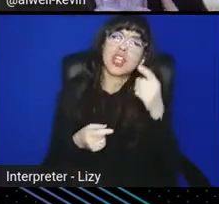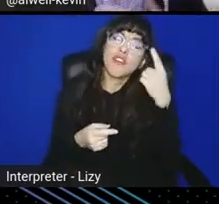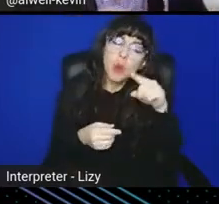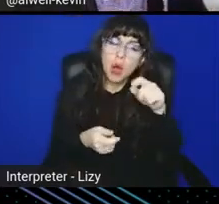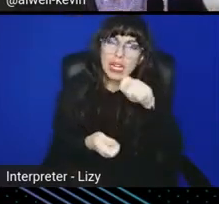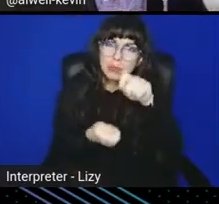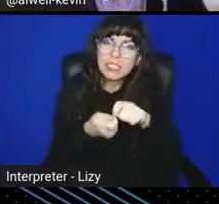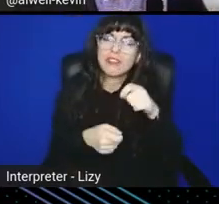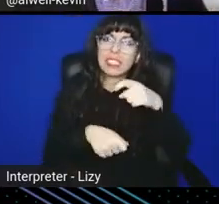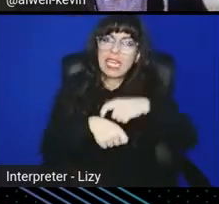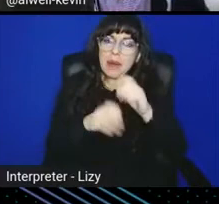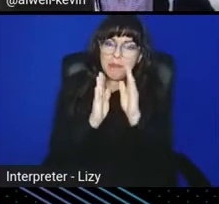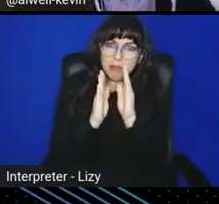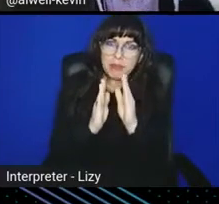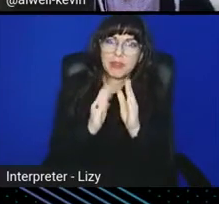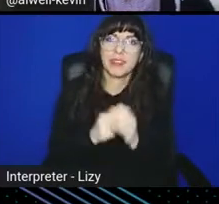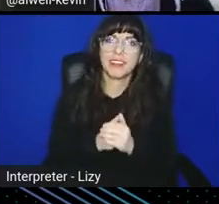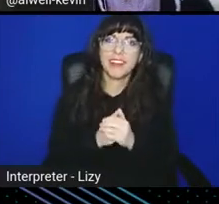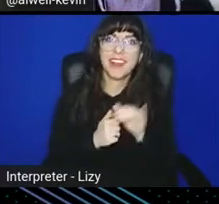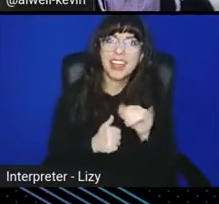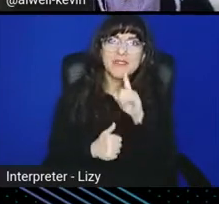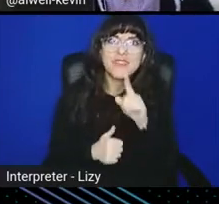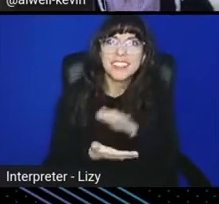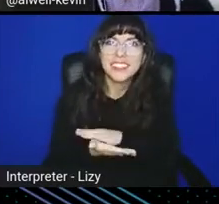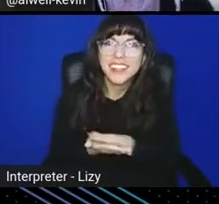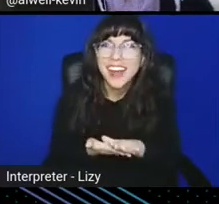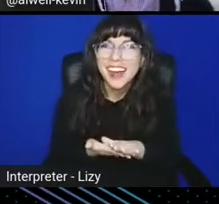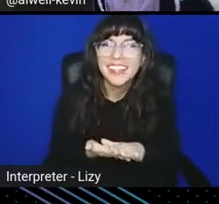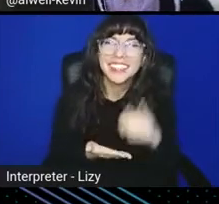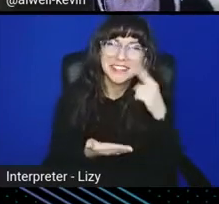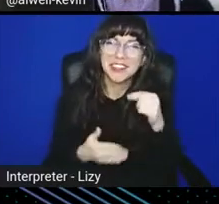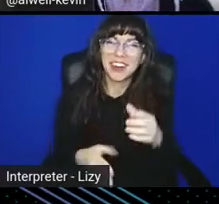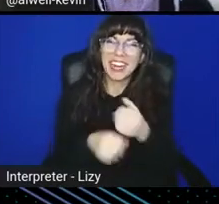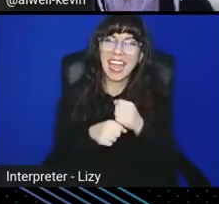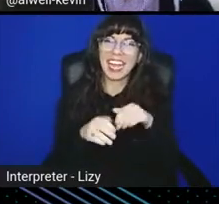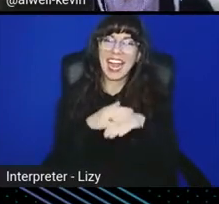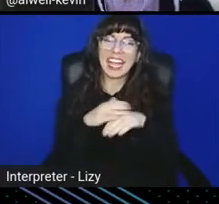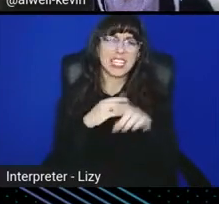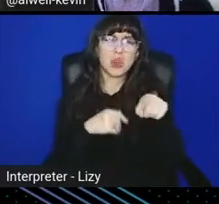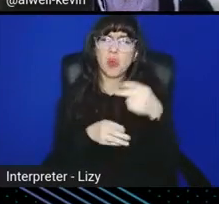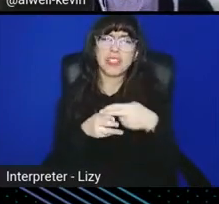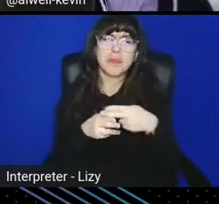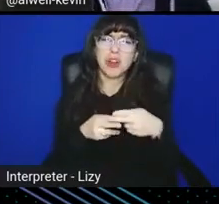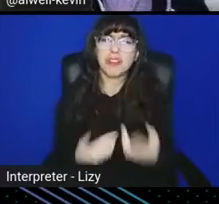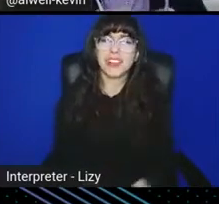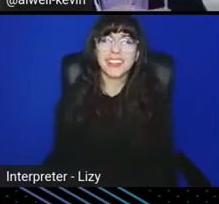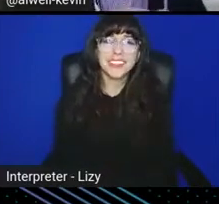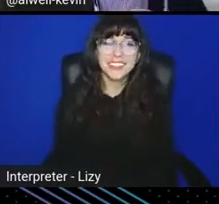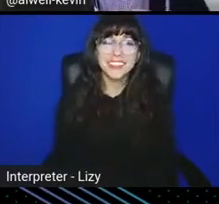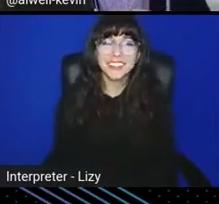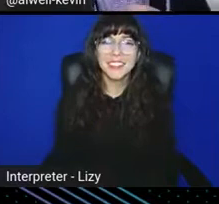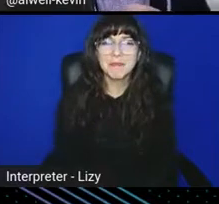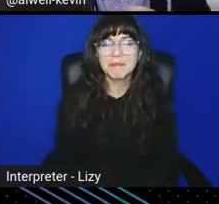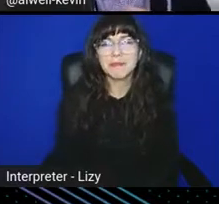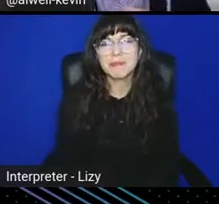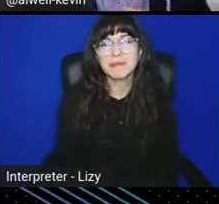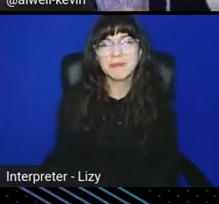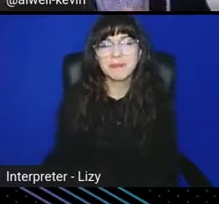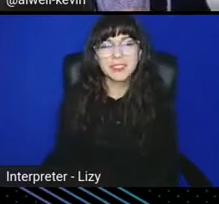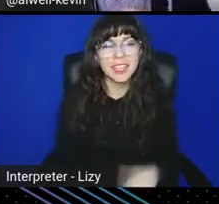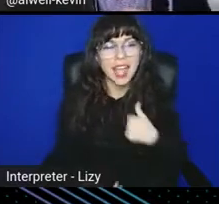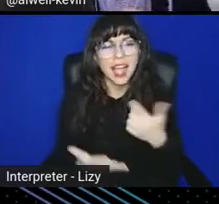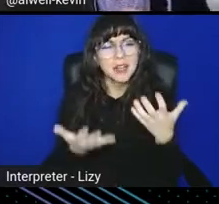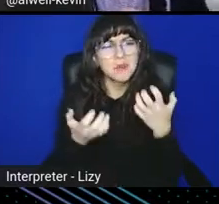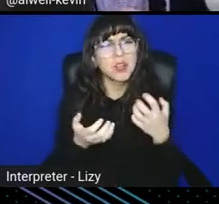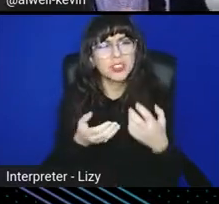time, which is a really nice way to gain access only temporarily. And so I wanted to spend the